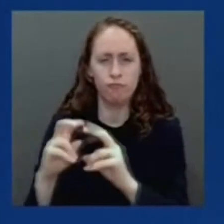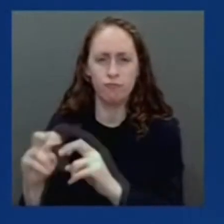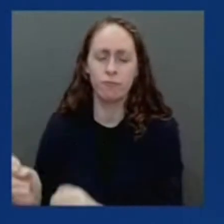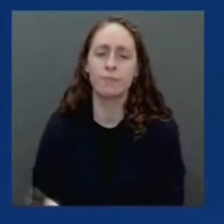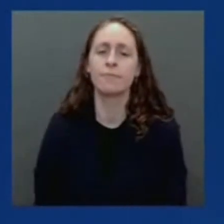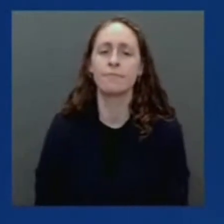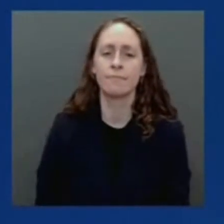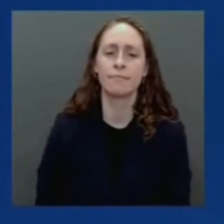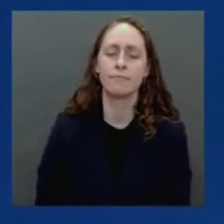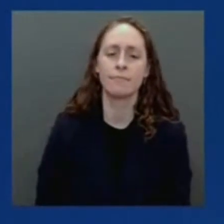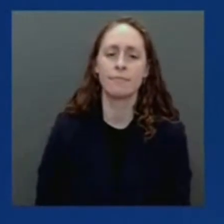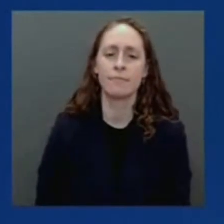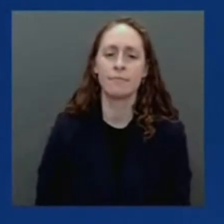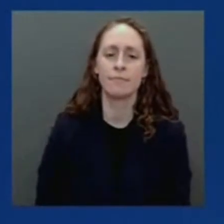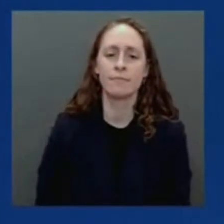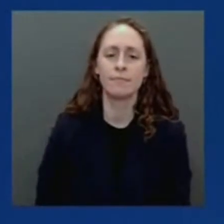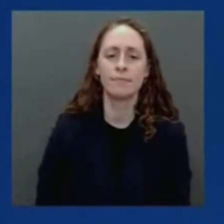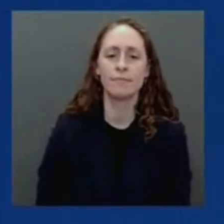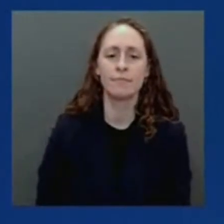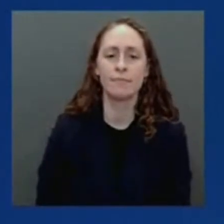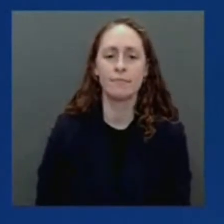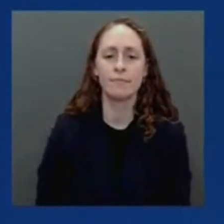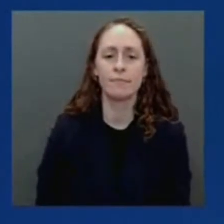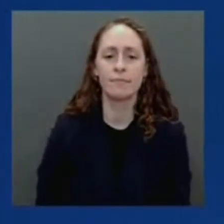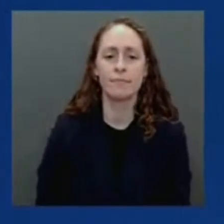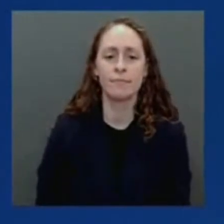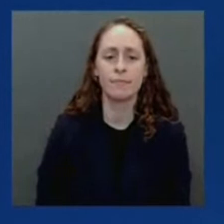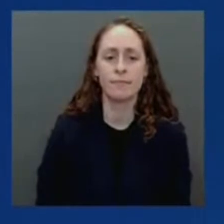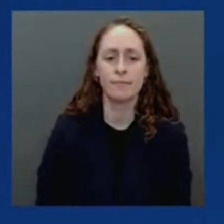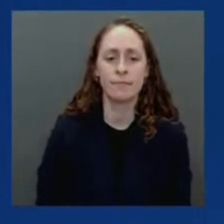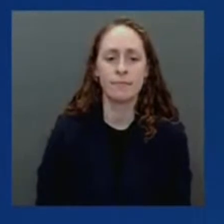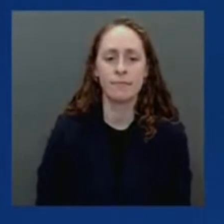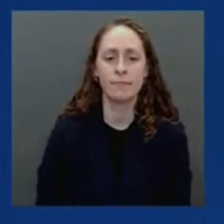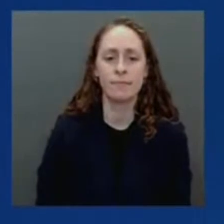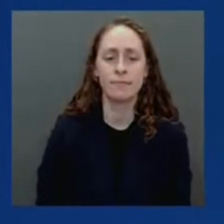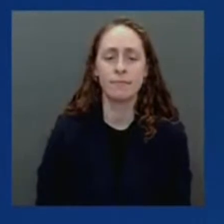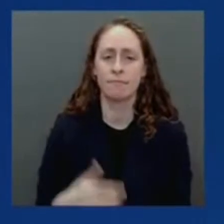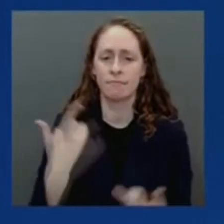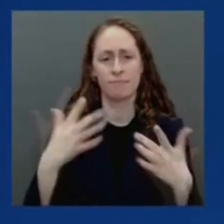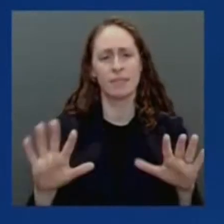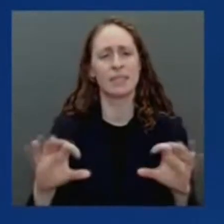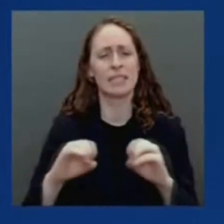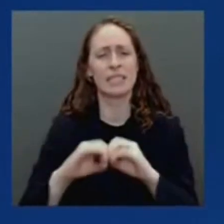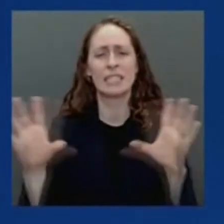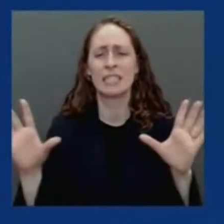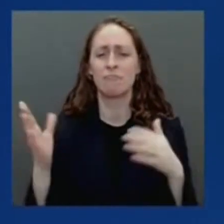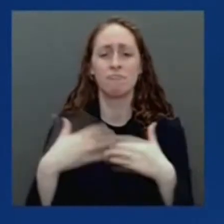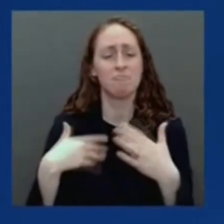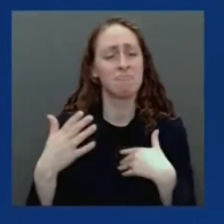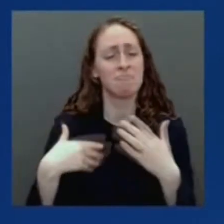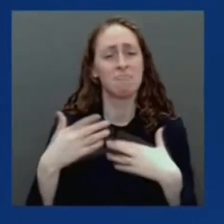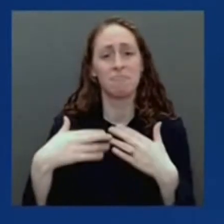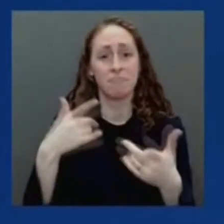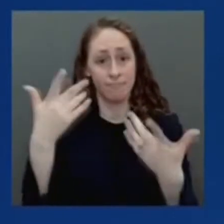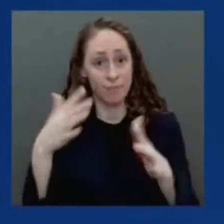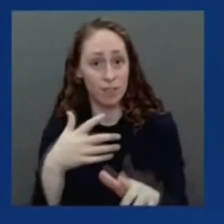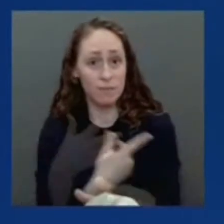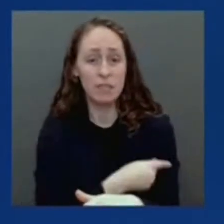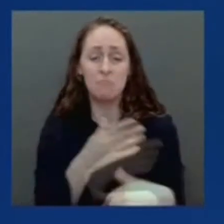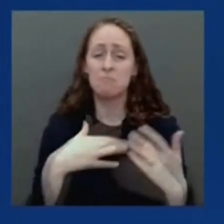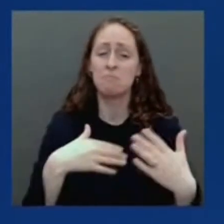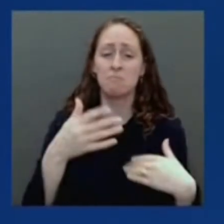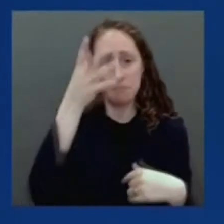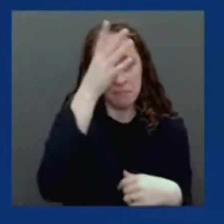or female partners did not affect the likelihood of conception. Couples were 18%